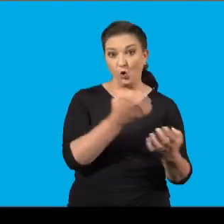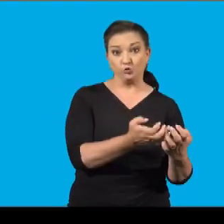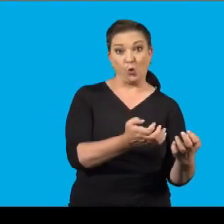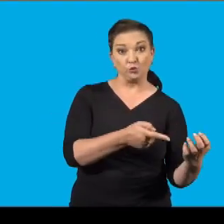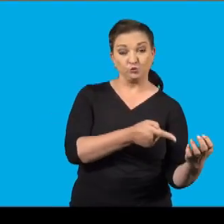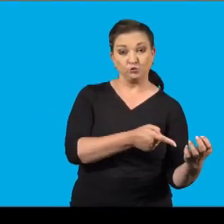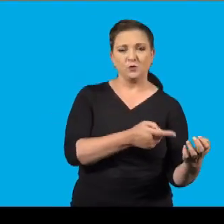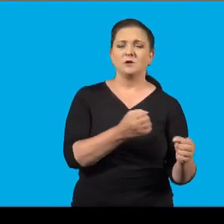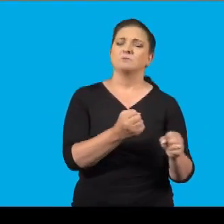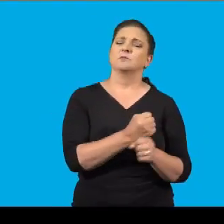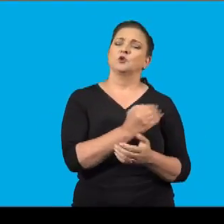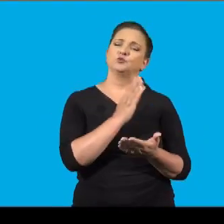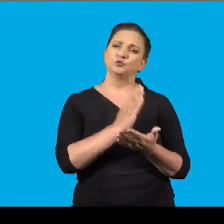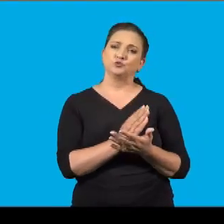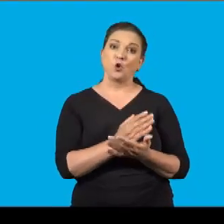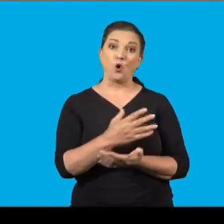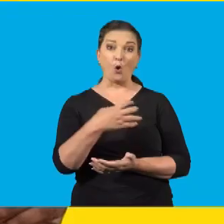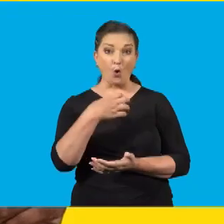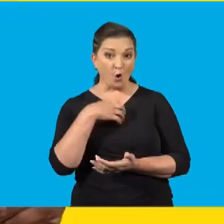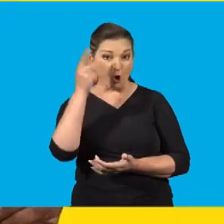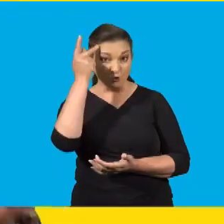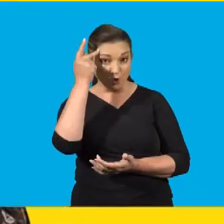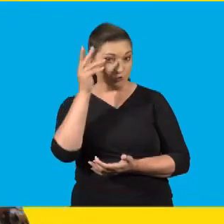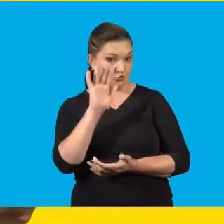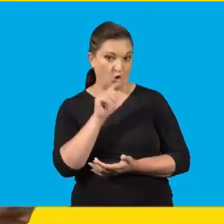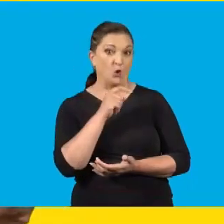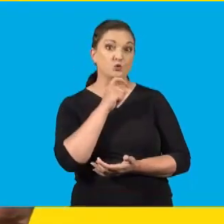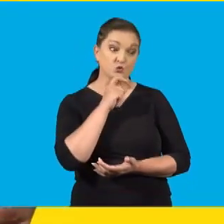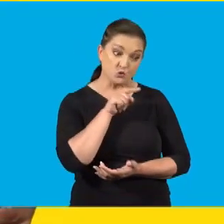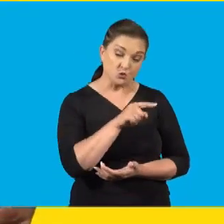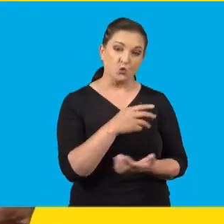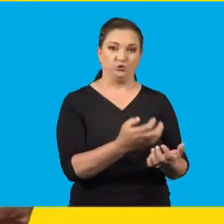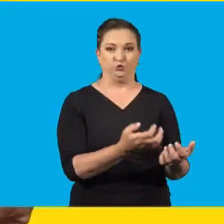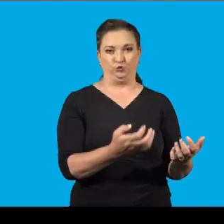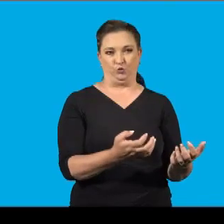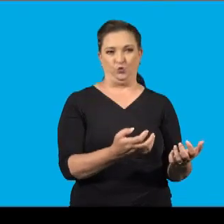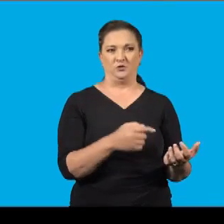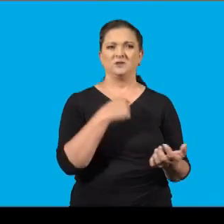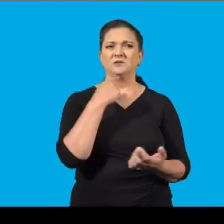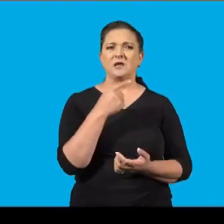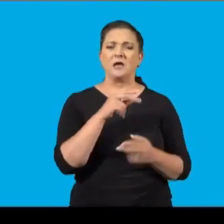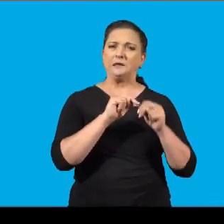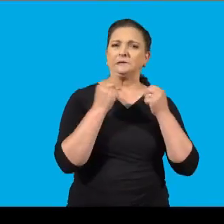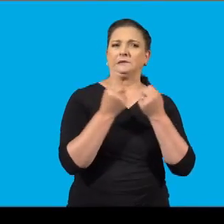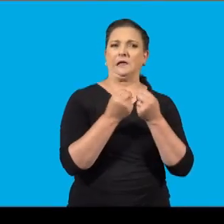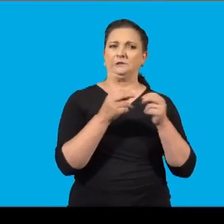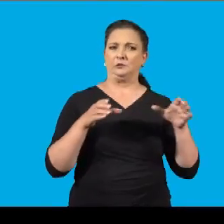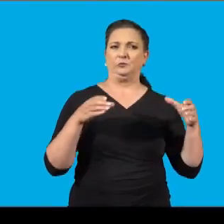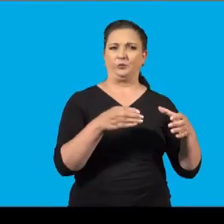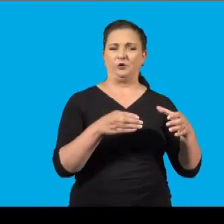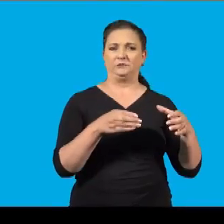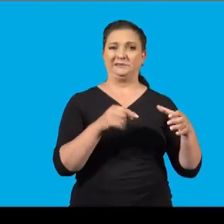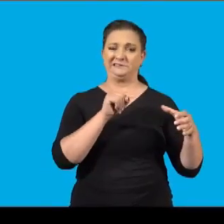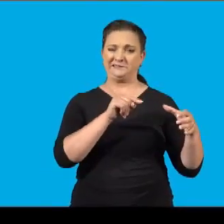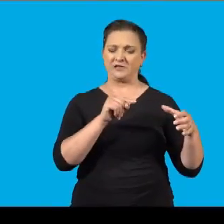according to the source, please make sure you do not use your own knowledge. Use the source. Why did the National Party support the